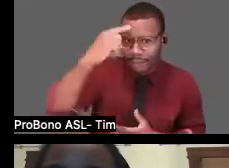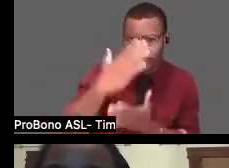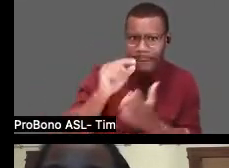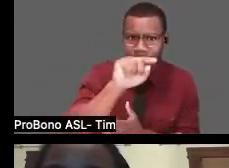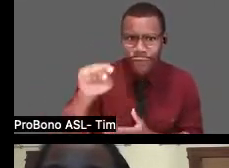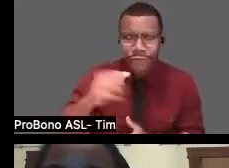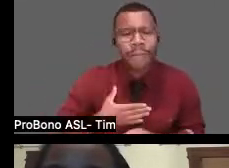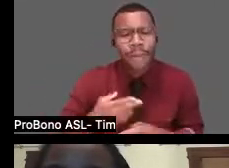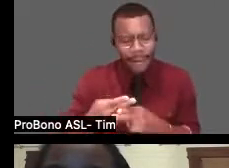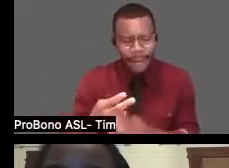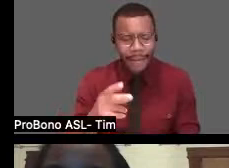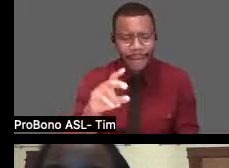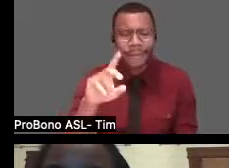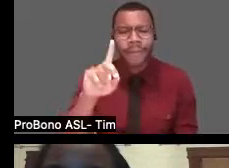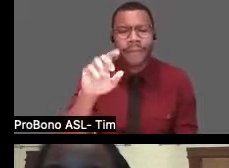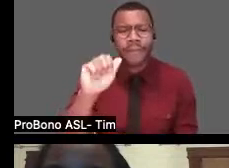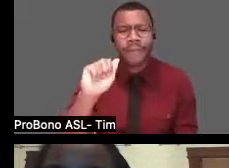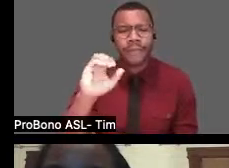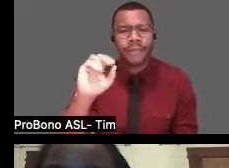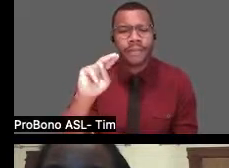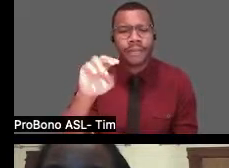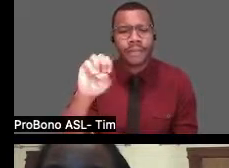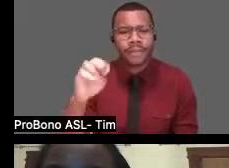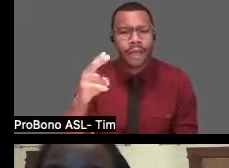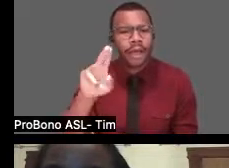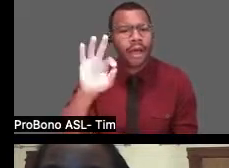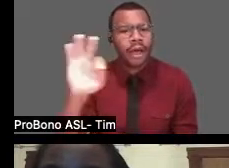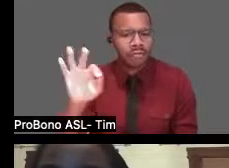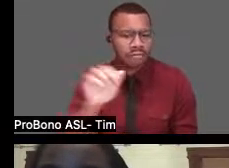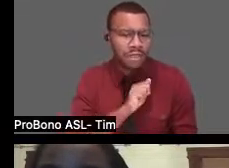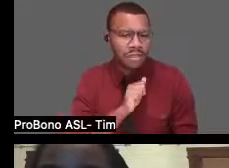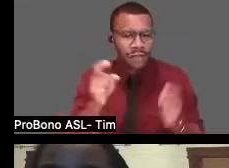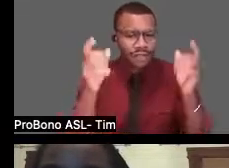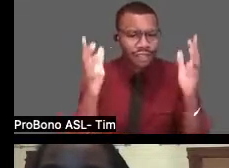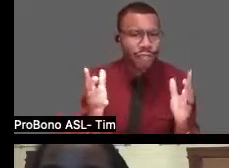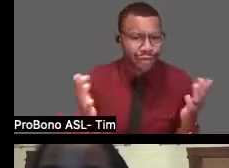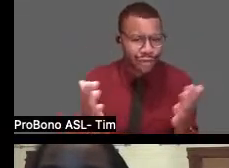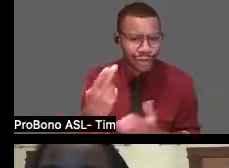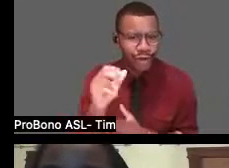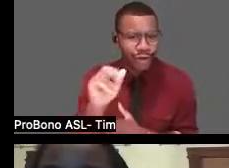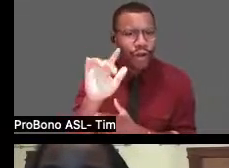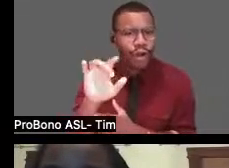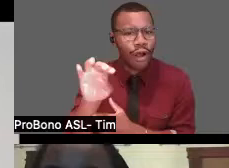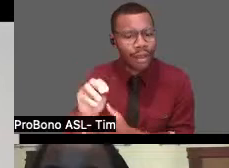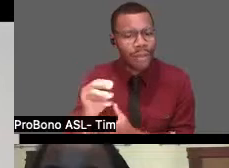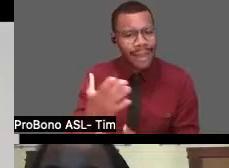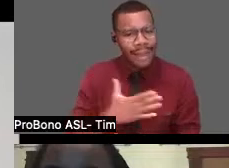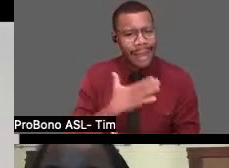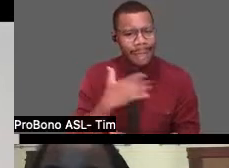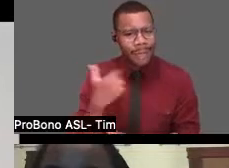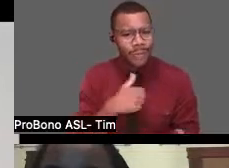and Community Engagement at the Studio Museum in Harlem. And we are so thrilled to be collaborating with MoMA for today's program, Kahlil Robert Irving